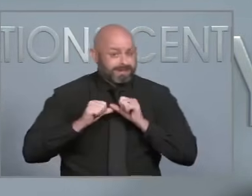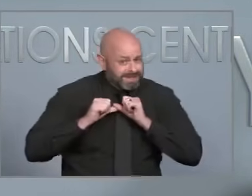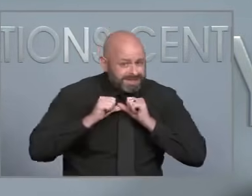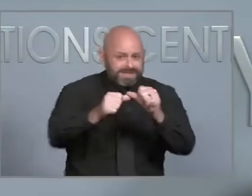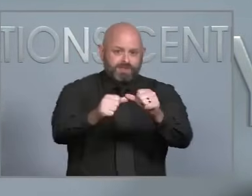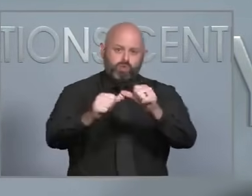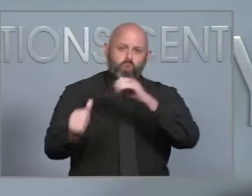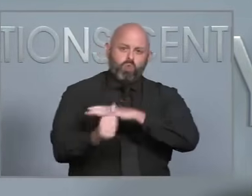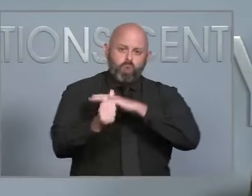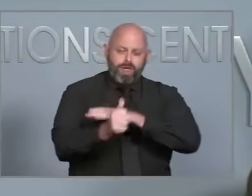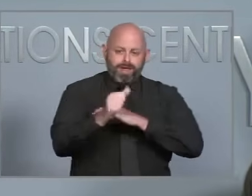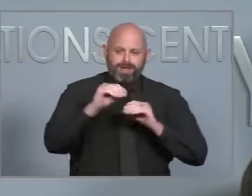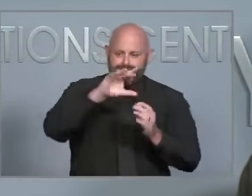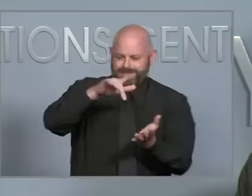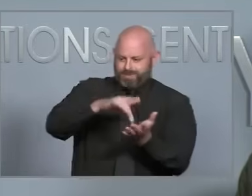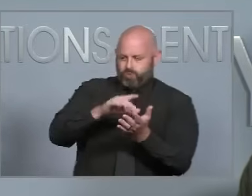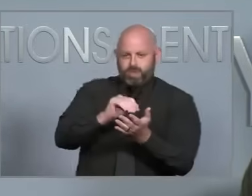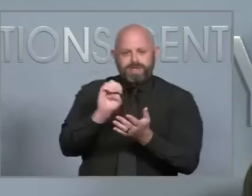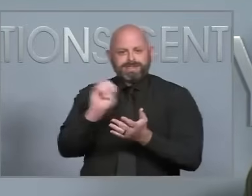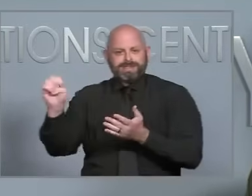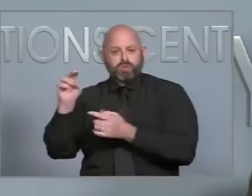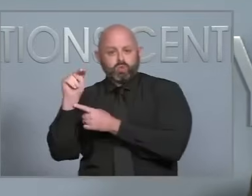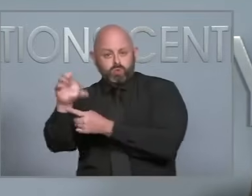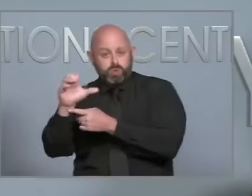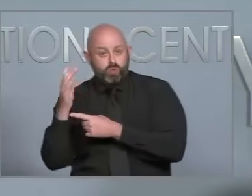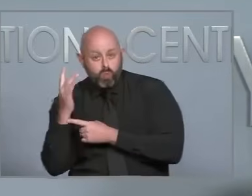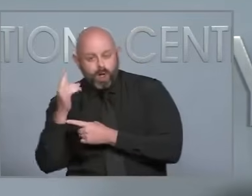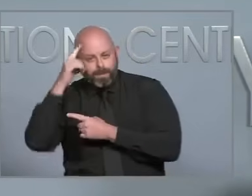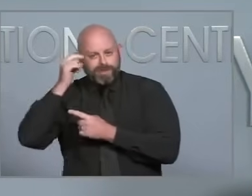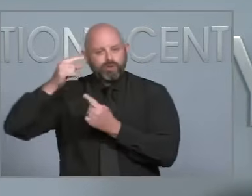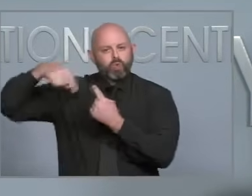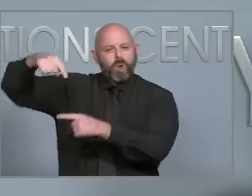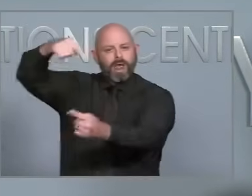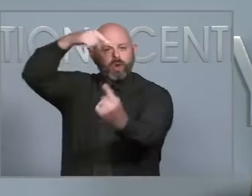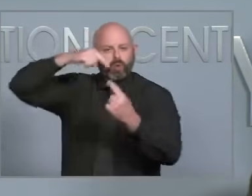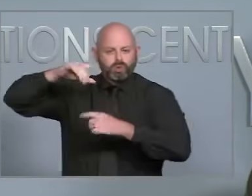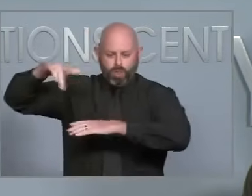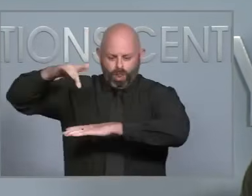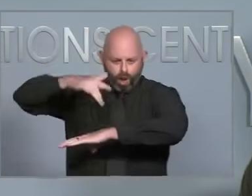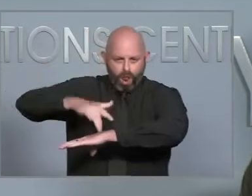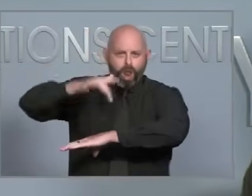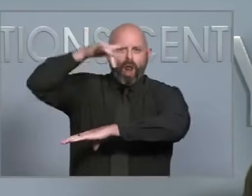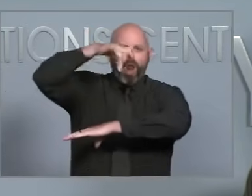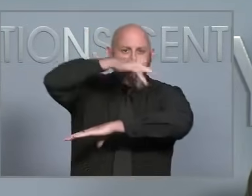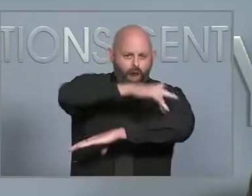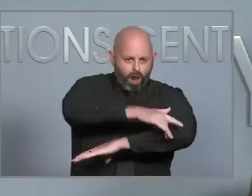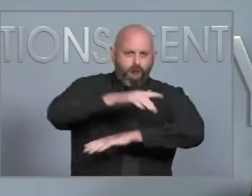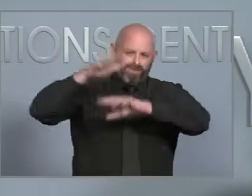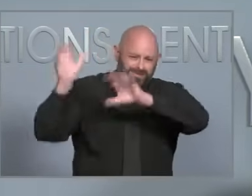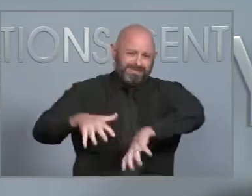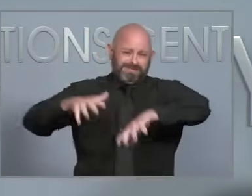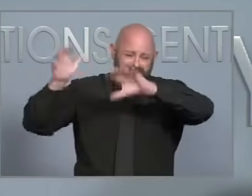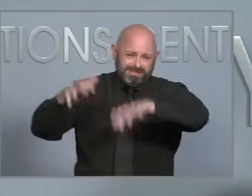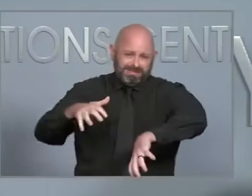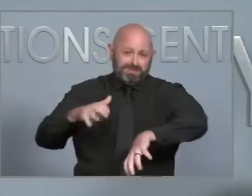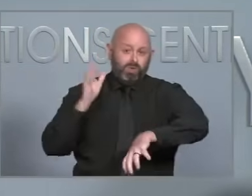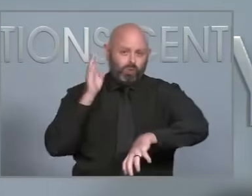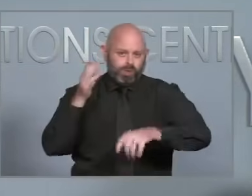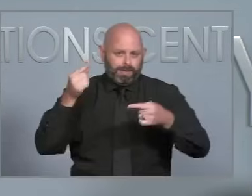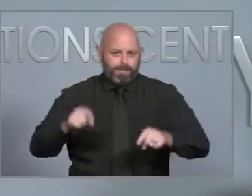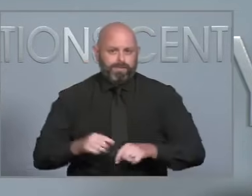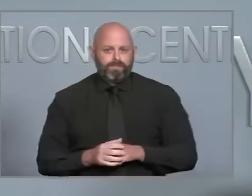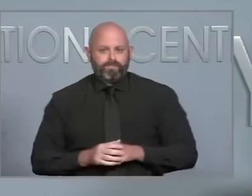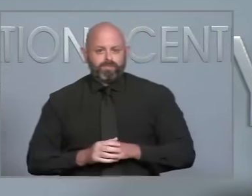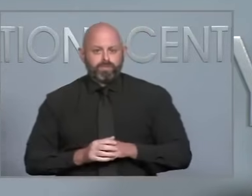to central and eastern North Carolina, where tornadoes and heavy downpours are expected. For those that